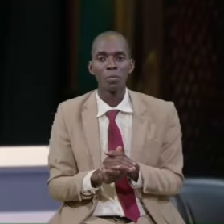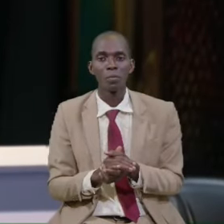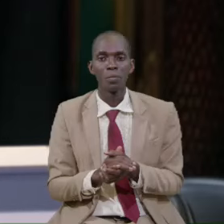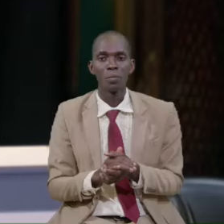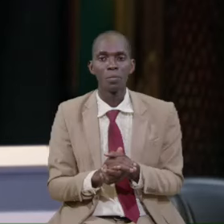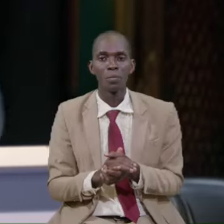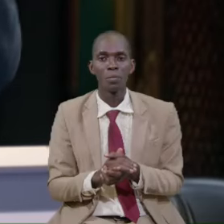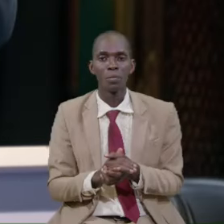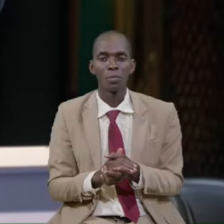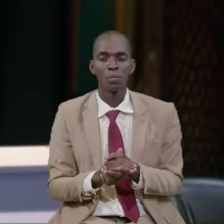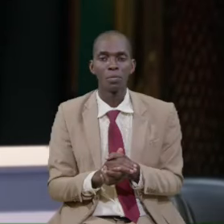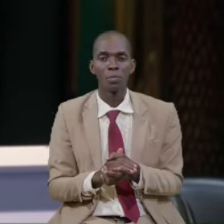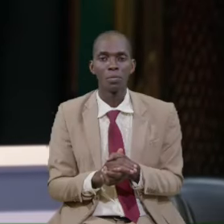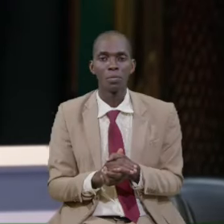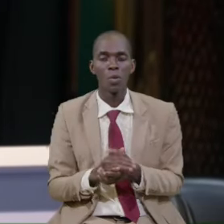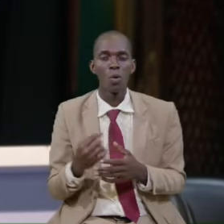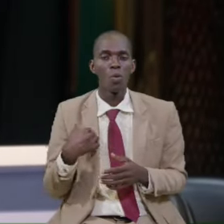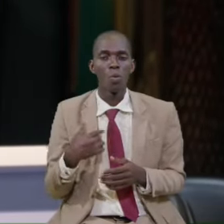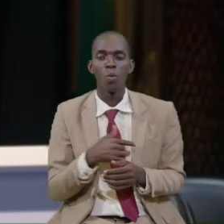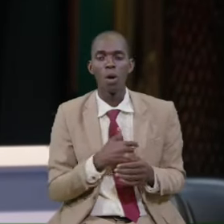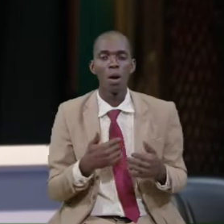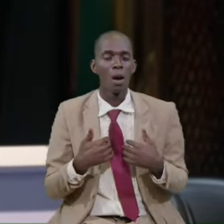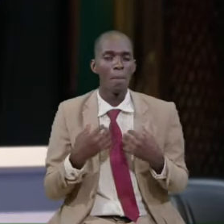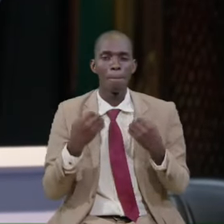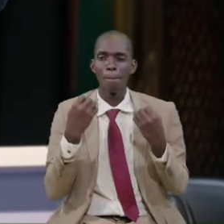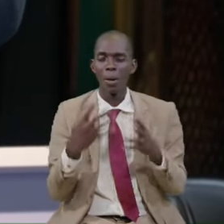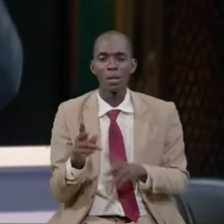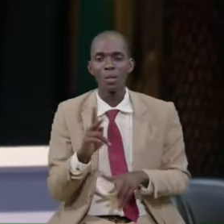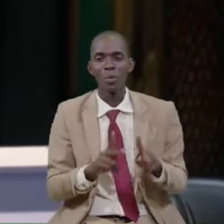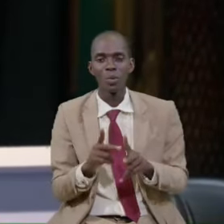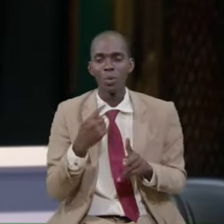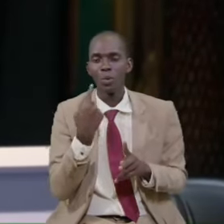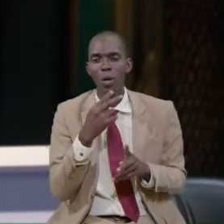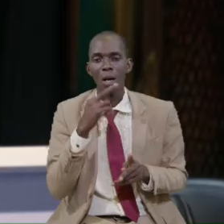We have a lot of people to my left, toward the road,